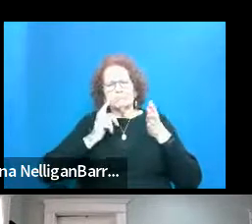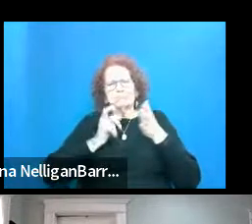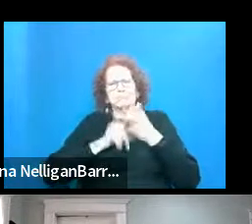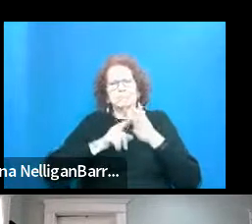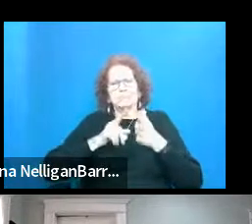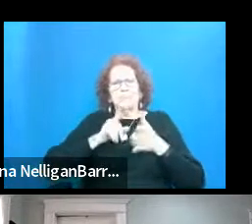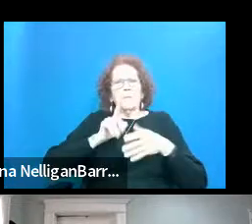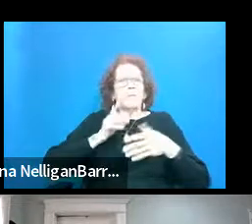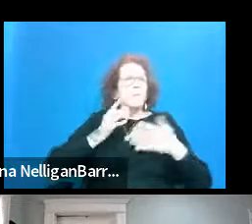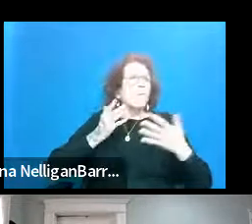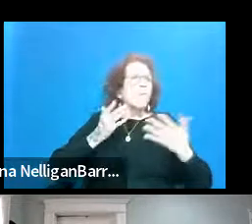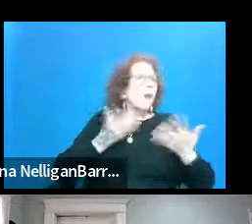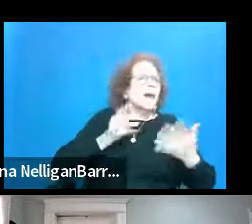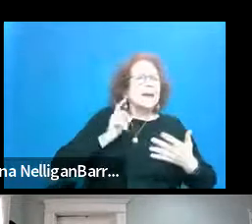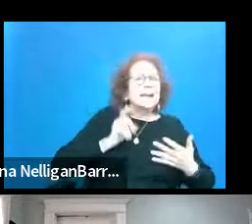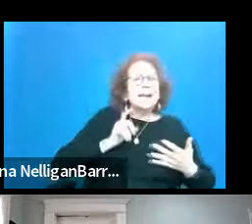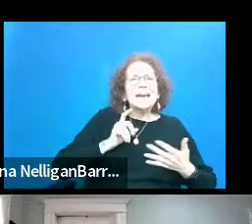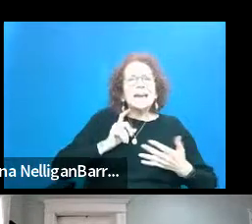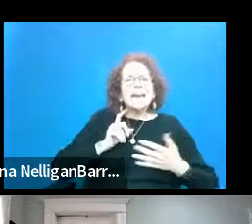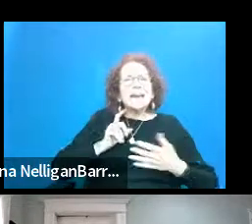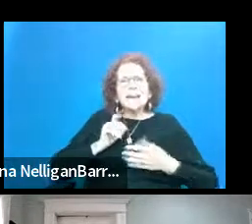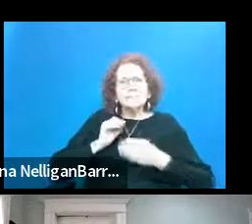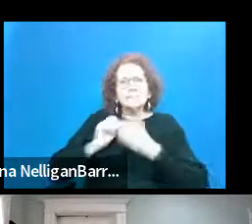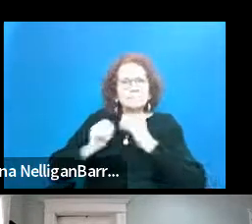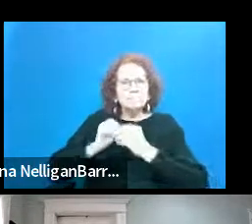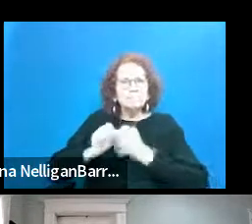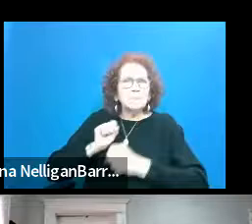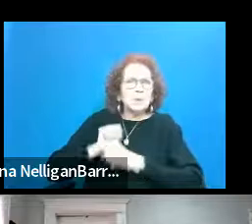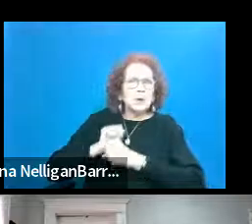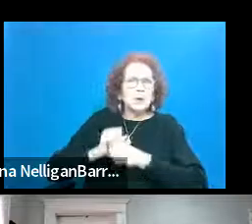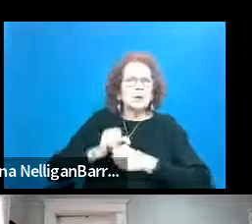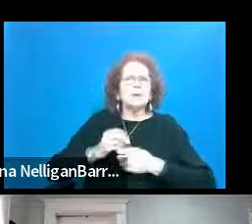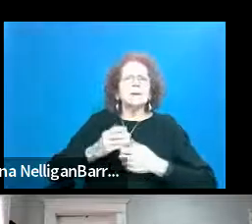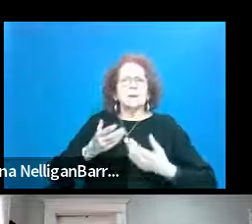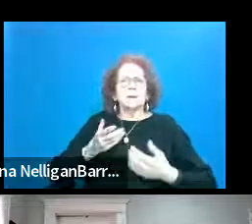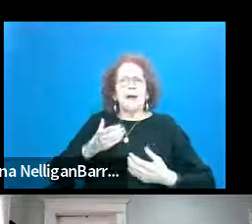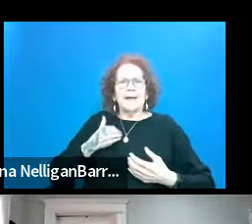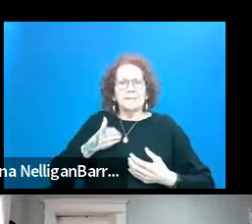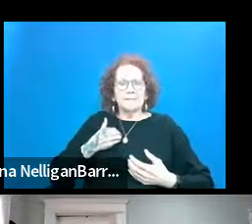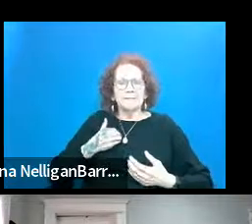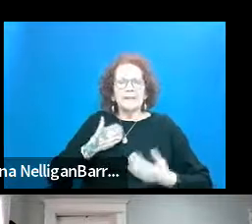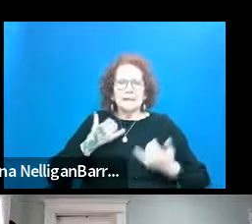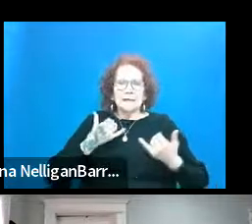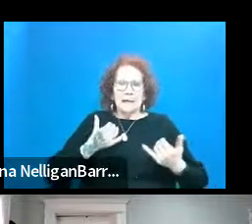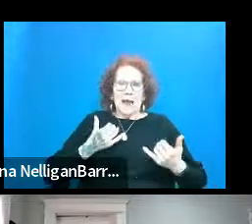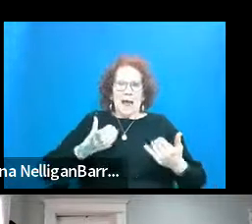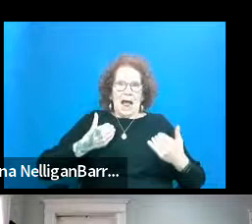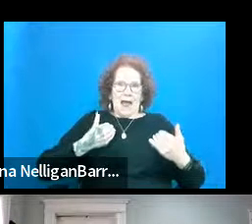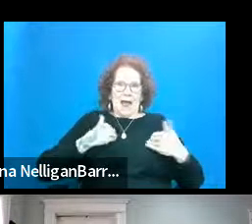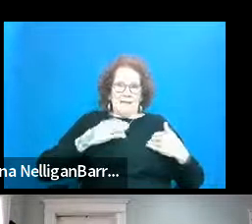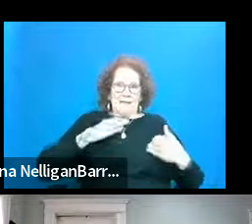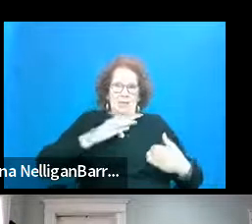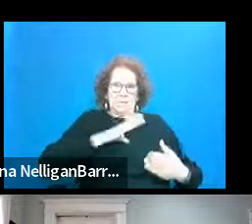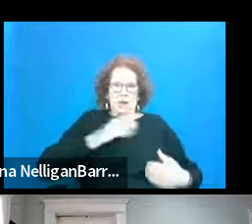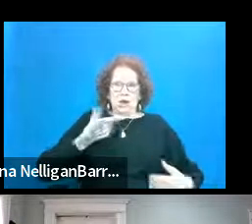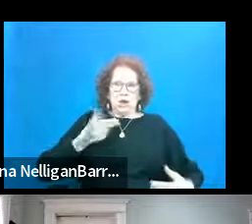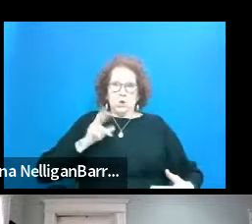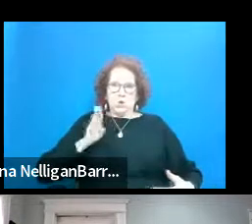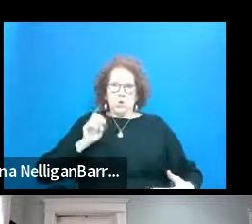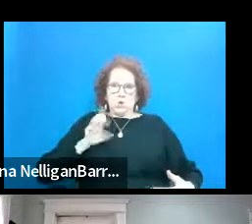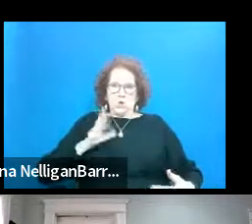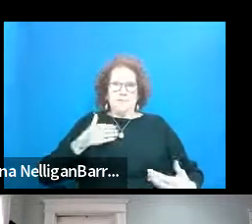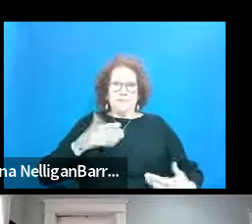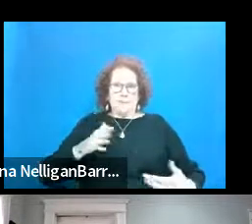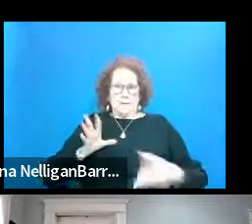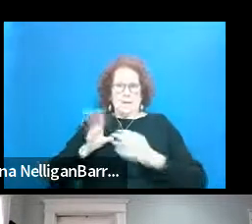to me. Today we had Councilmember Gruber and I had a meeting with a group that helps with